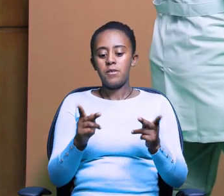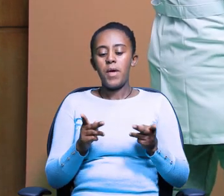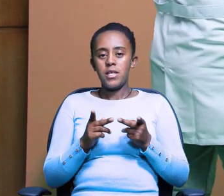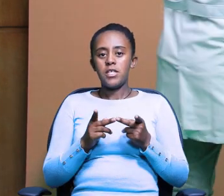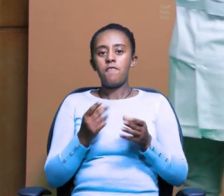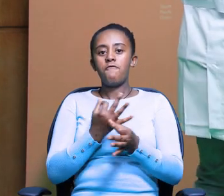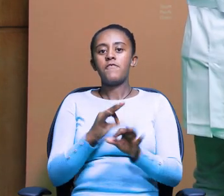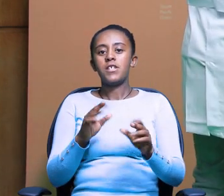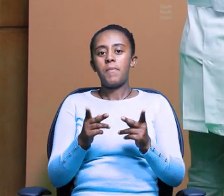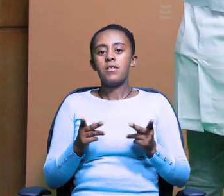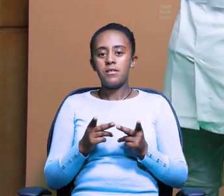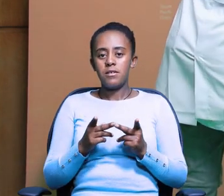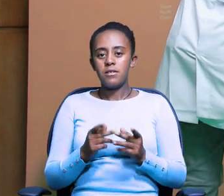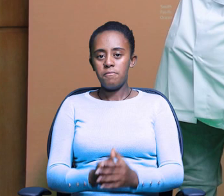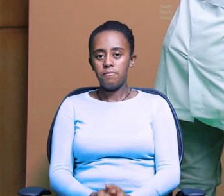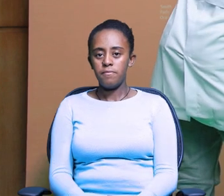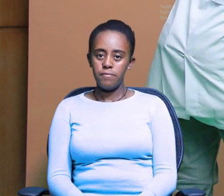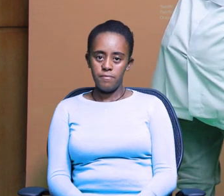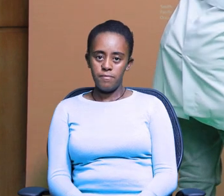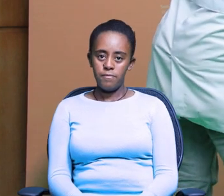Free space.